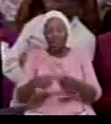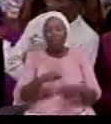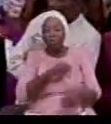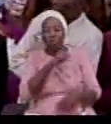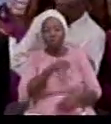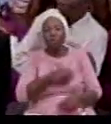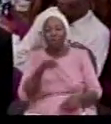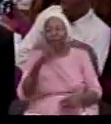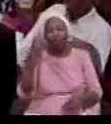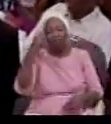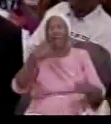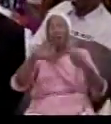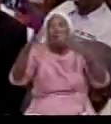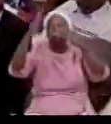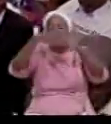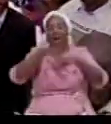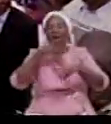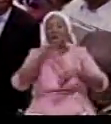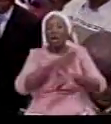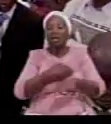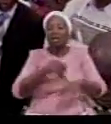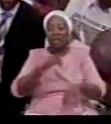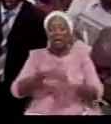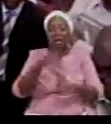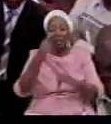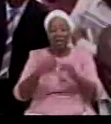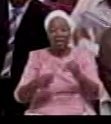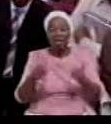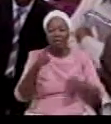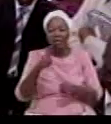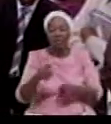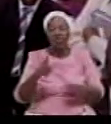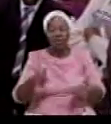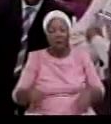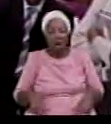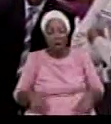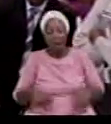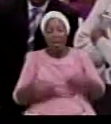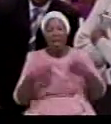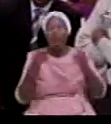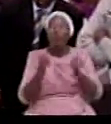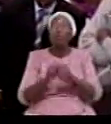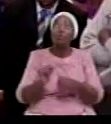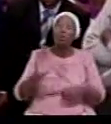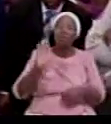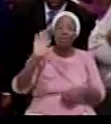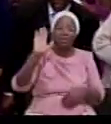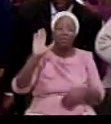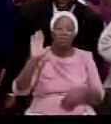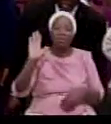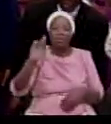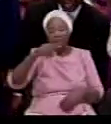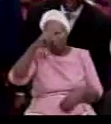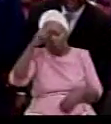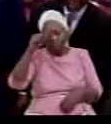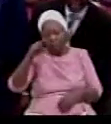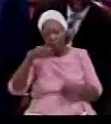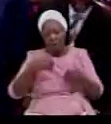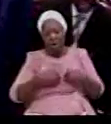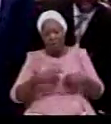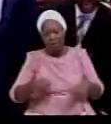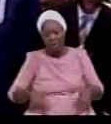heaven, and at last you live with him, because you have